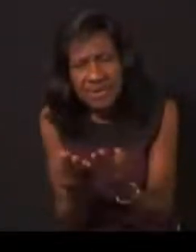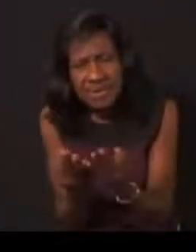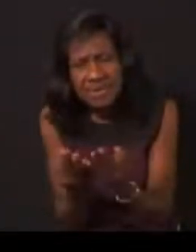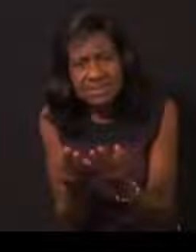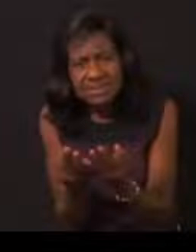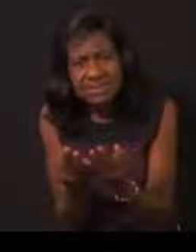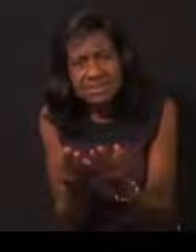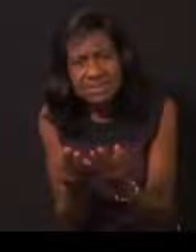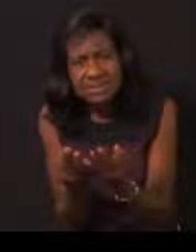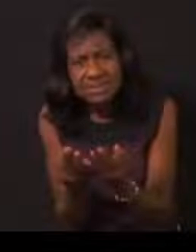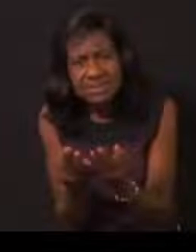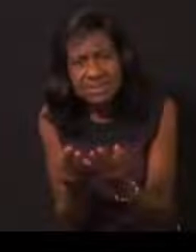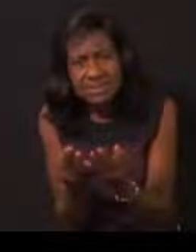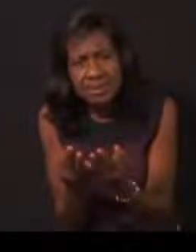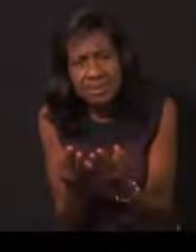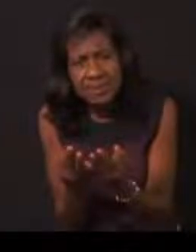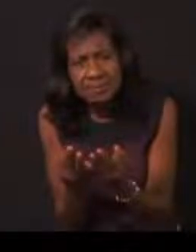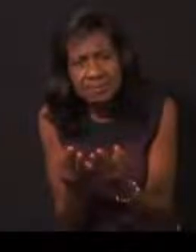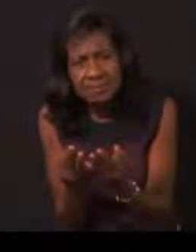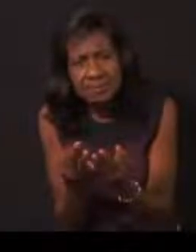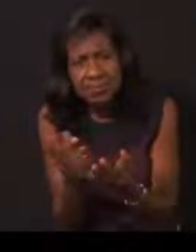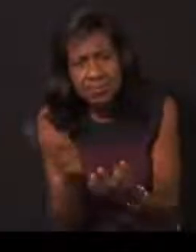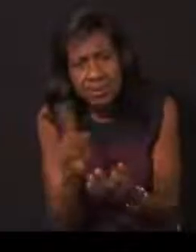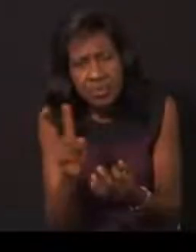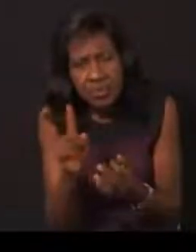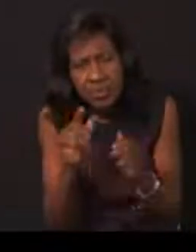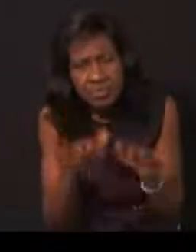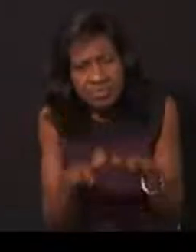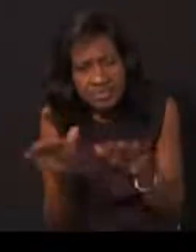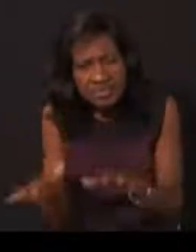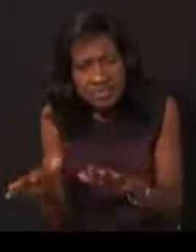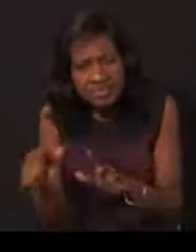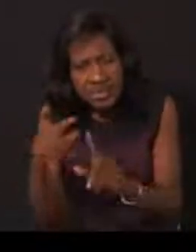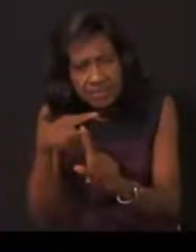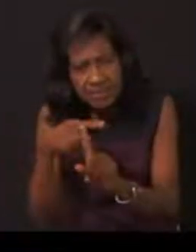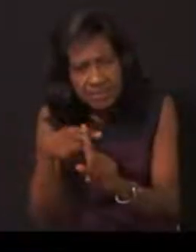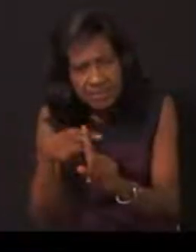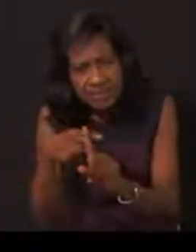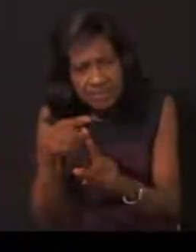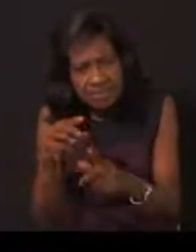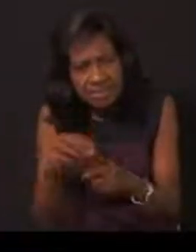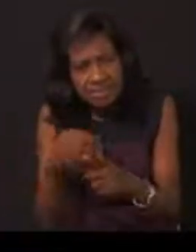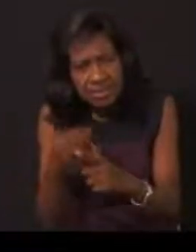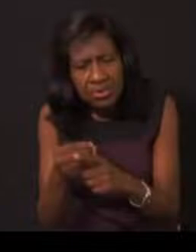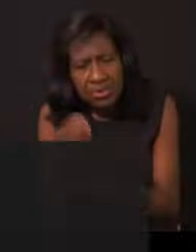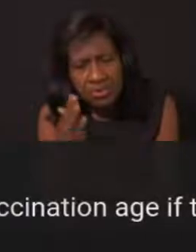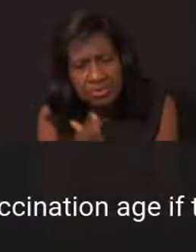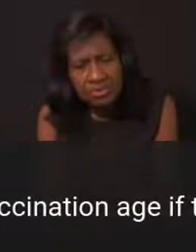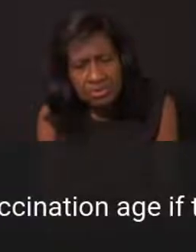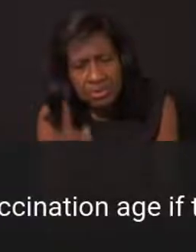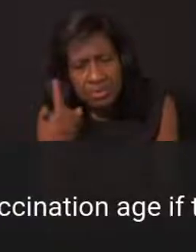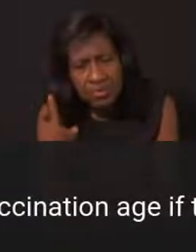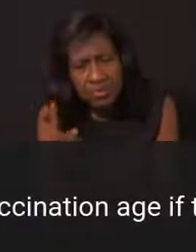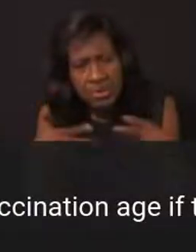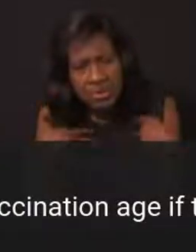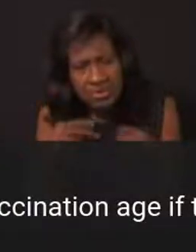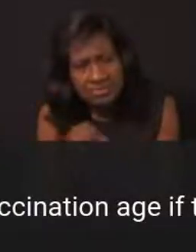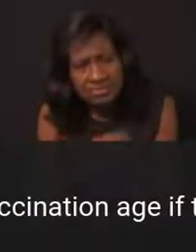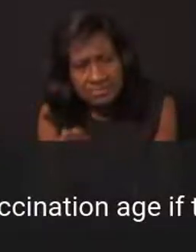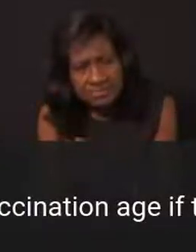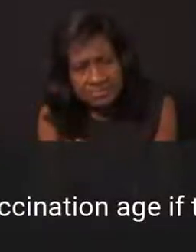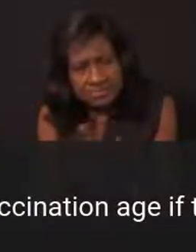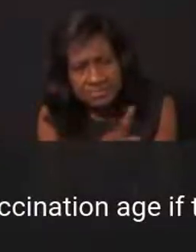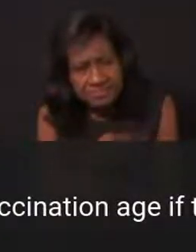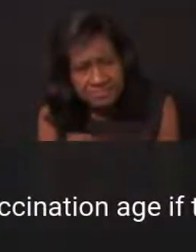whereby there are cases of children being positive, or where somebody's already had the virus and they may, a child